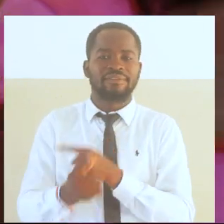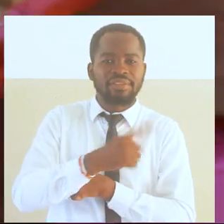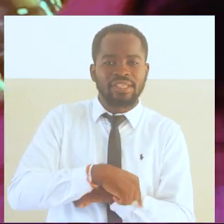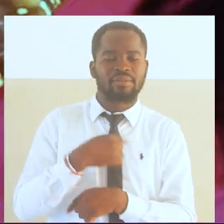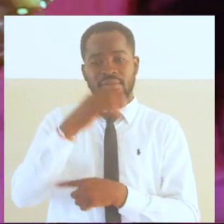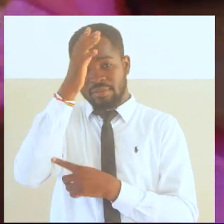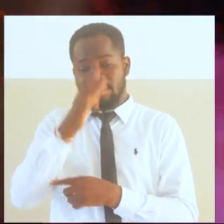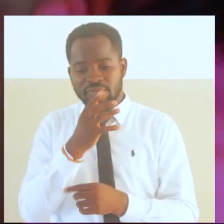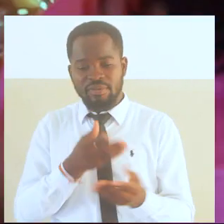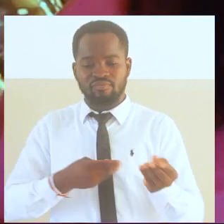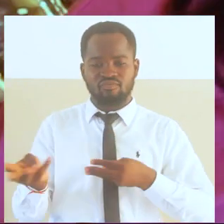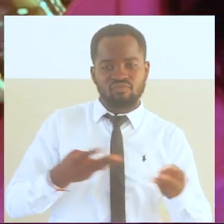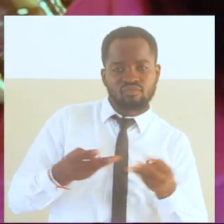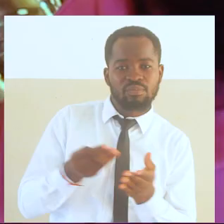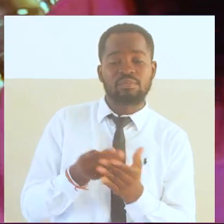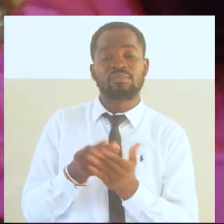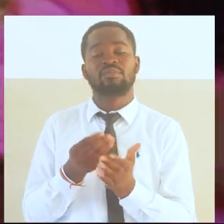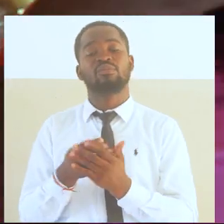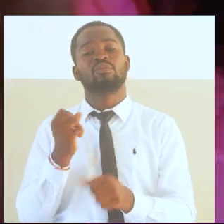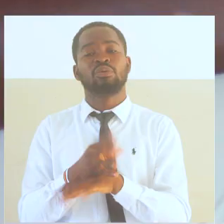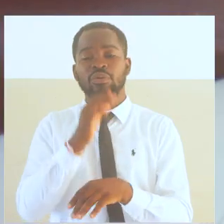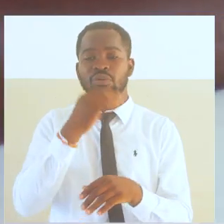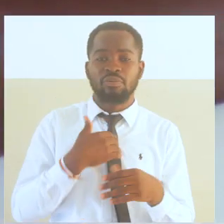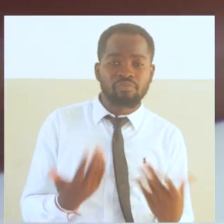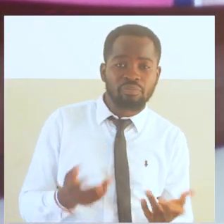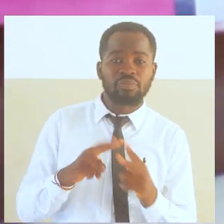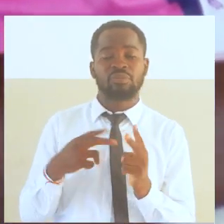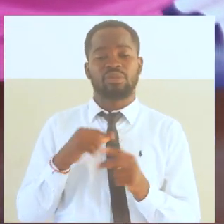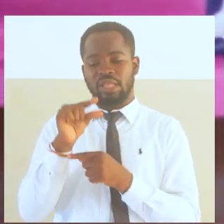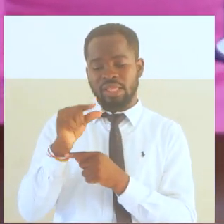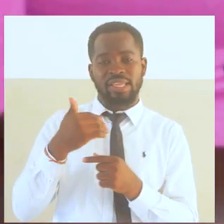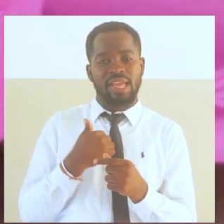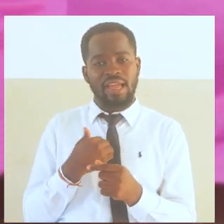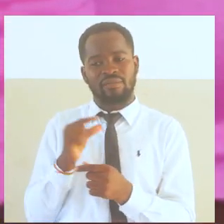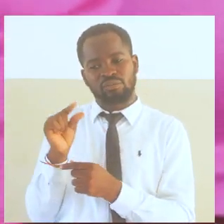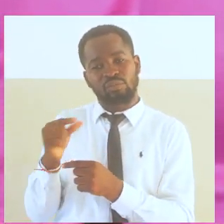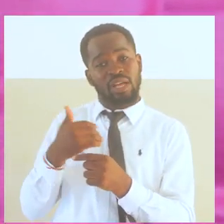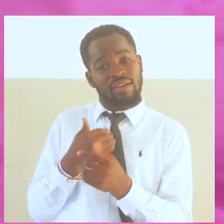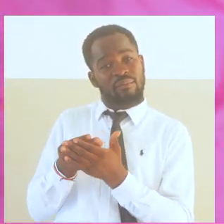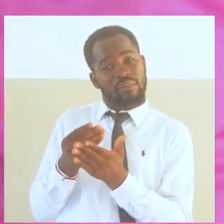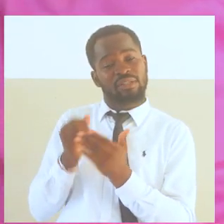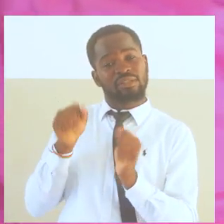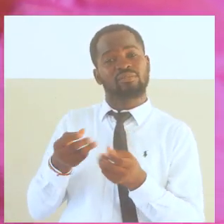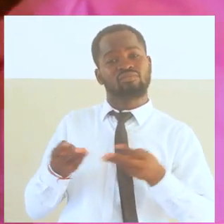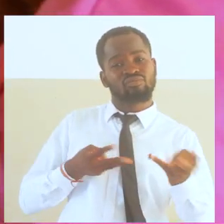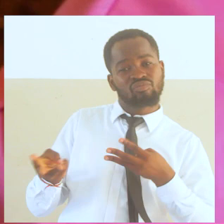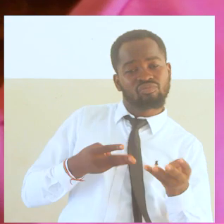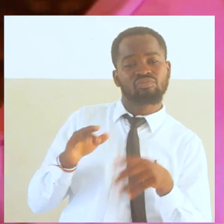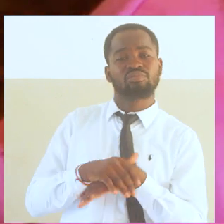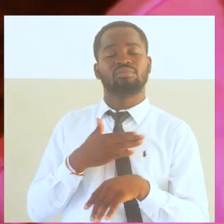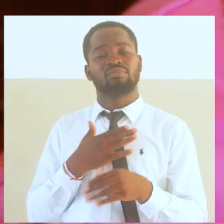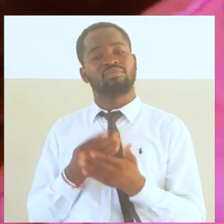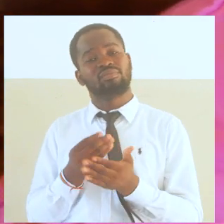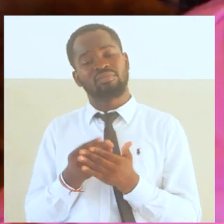thinking, how are they feeling, what would they say, all of these things. So my whole life and the whole education was mostly for these stories and